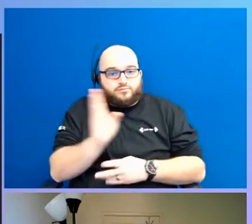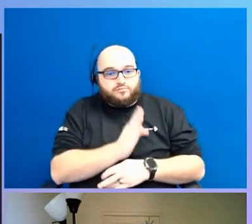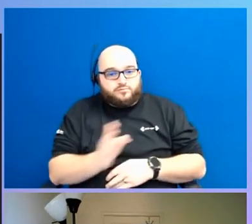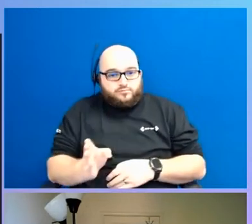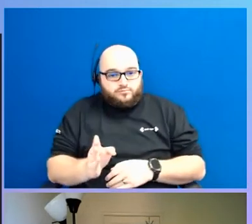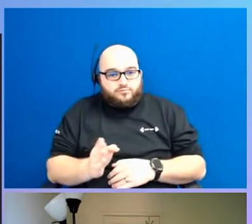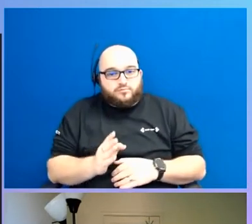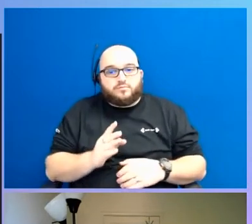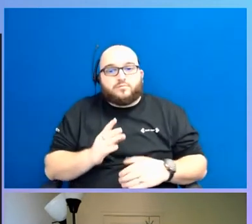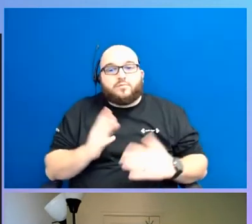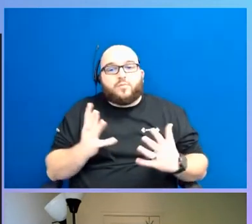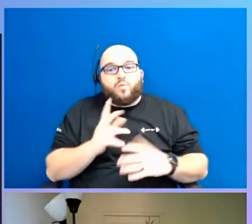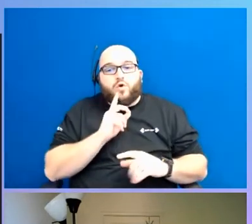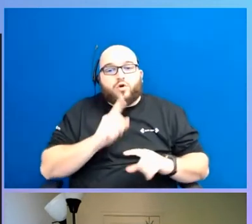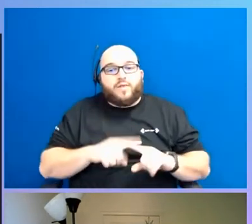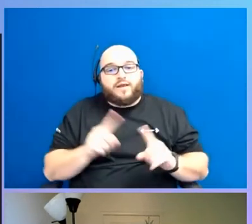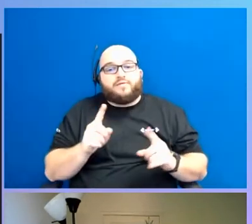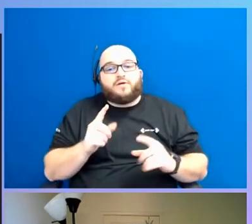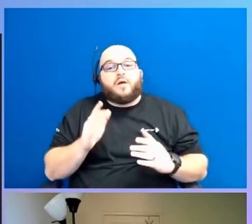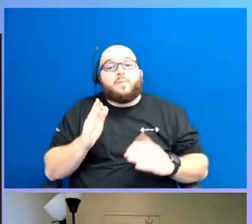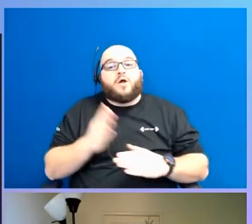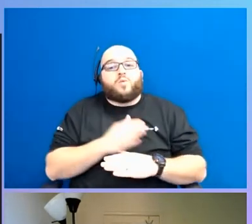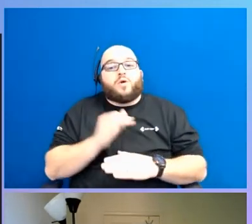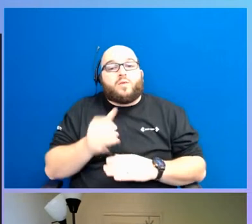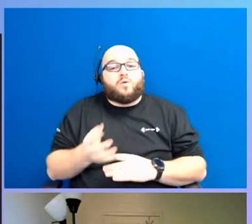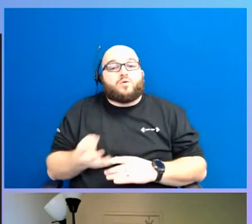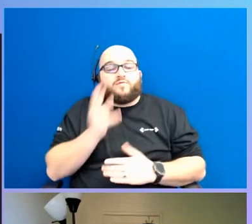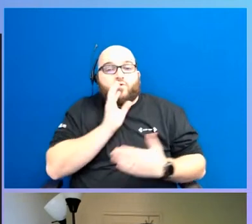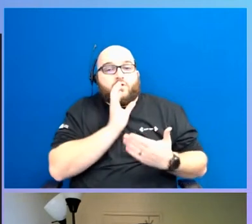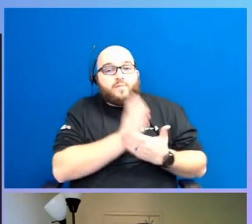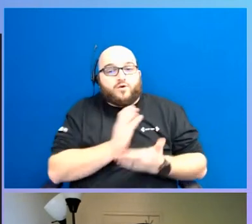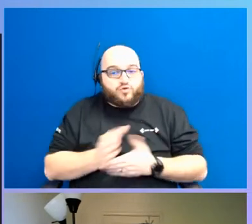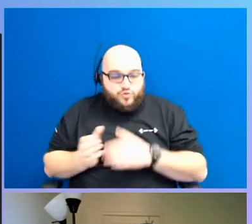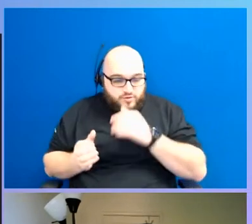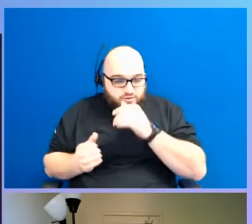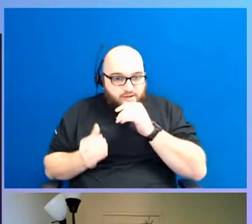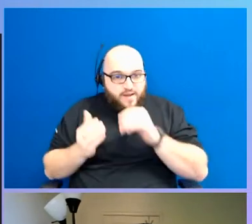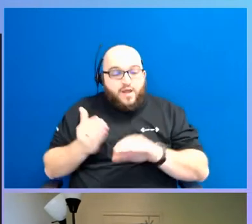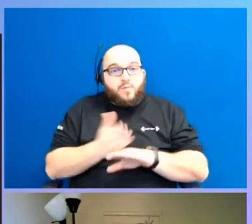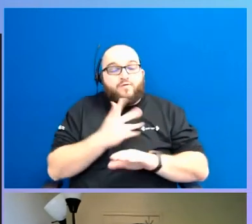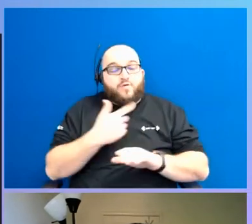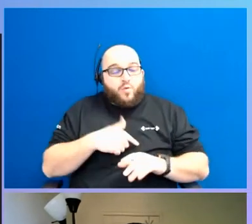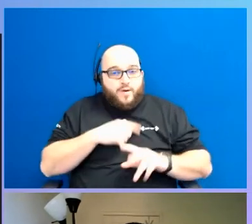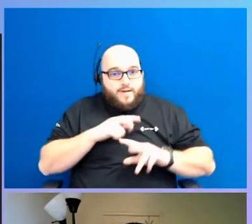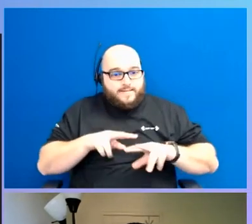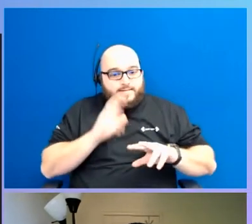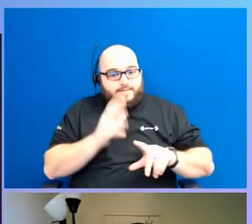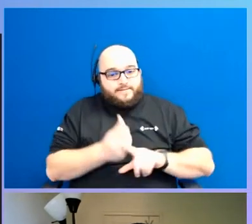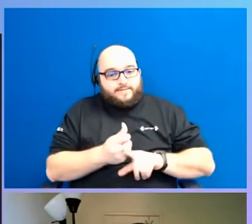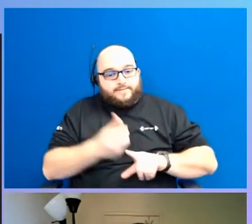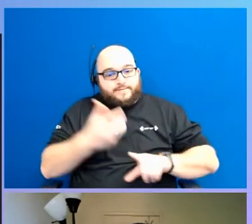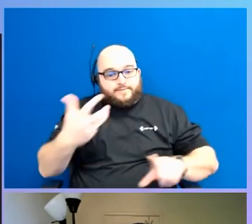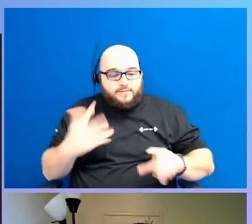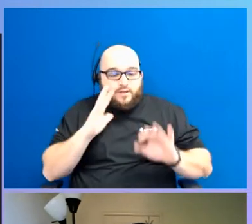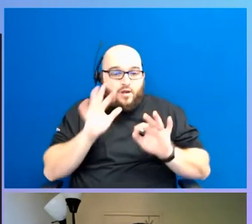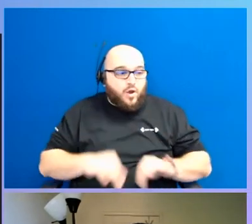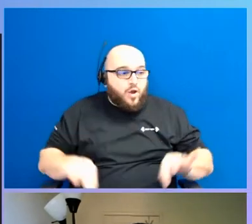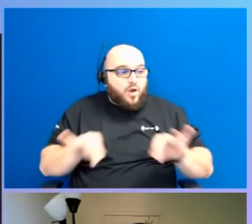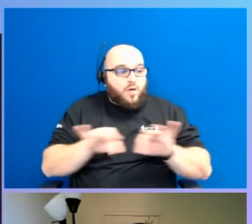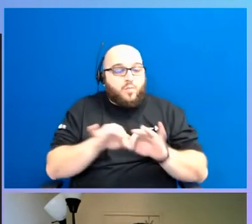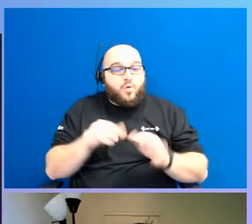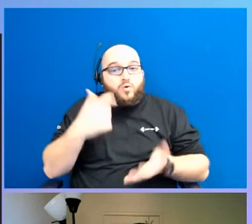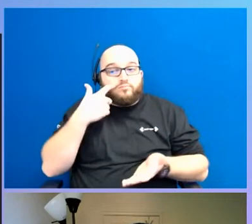differences between these 4 images? And before we go into that, it's important to note that